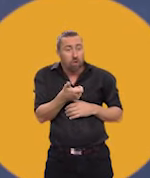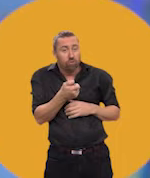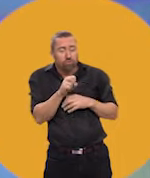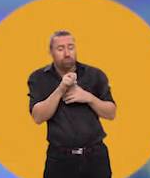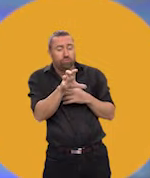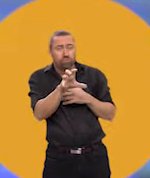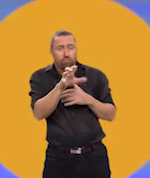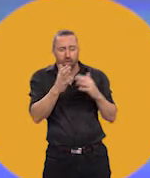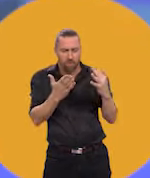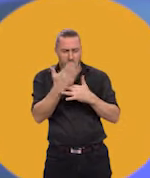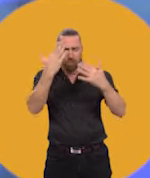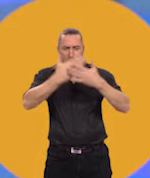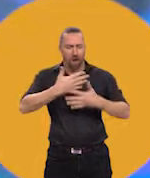night.